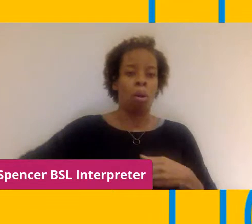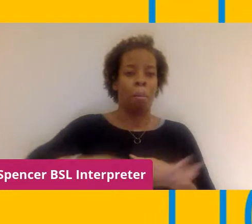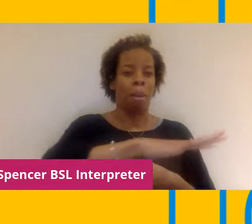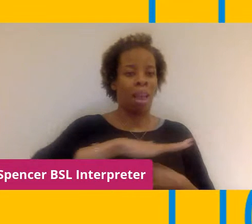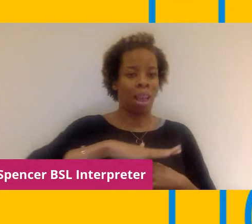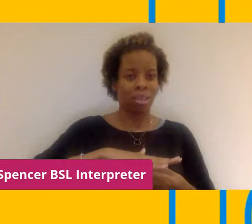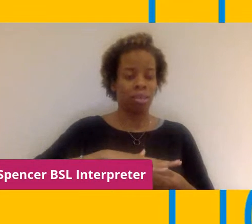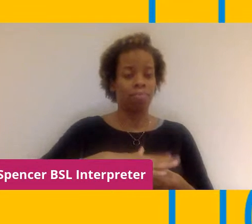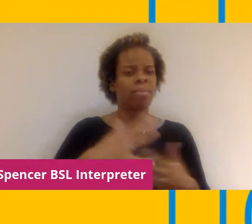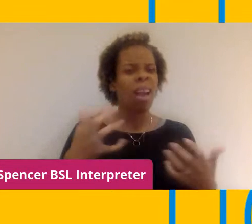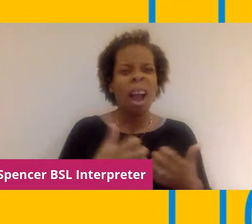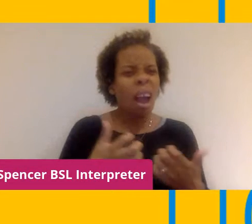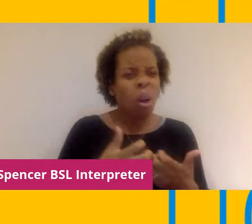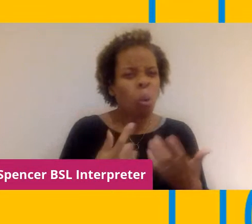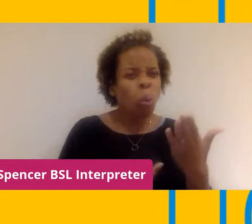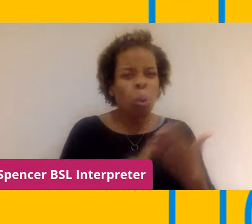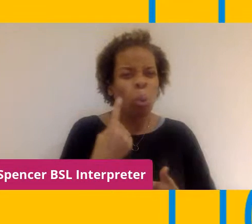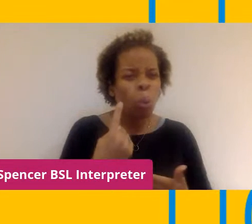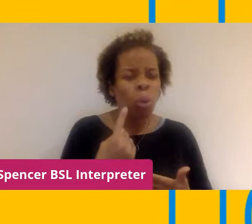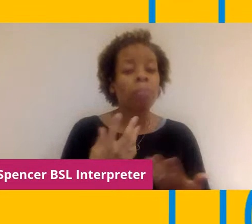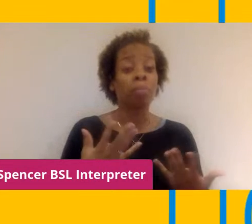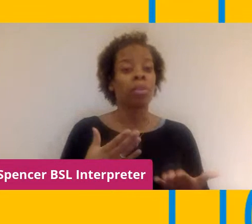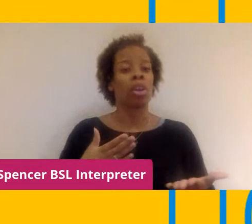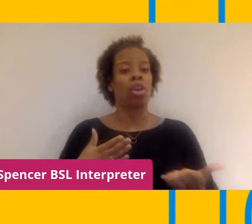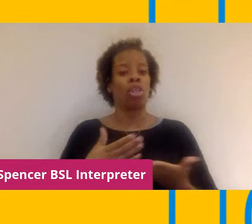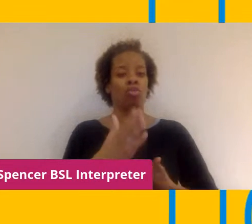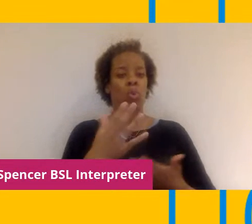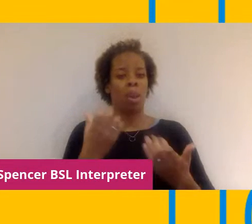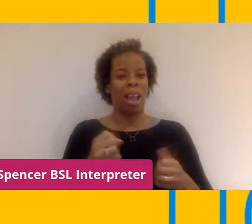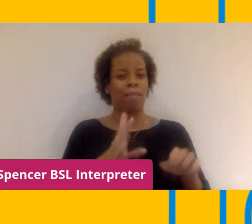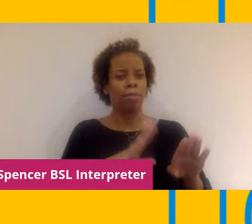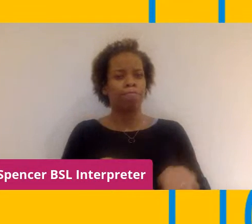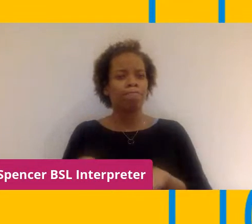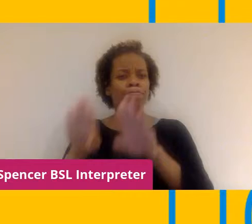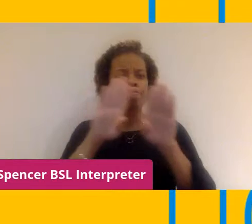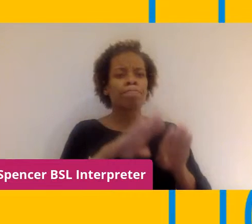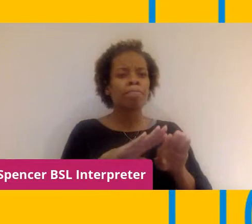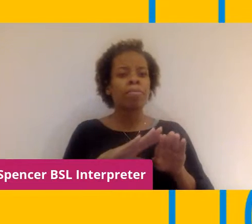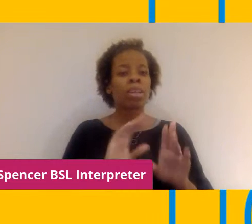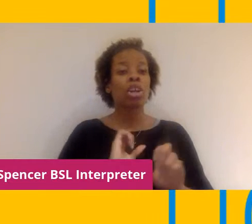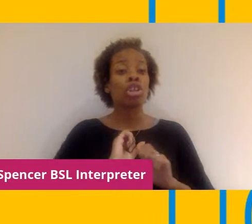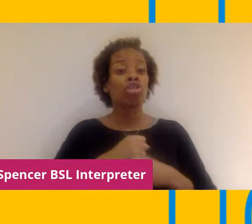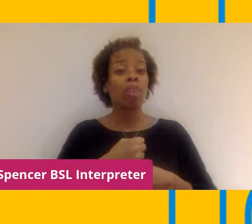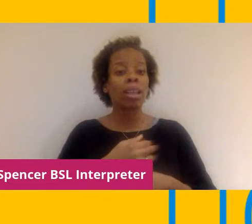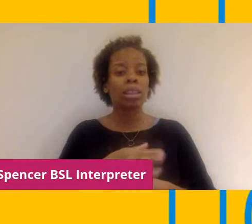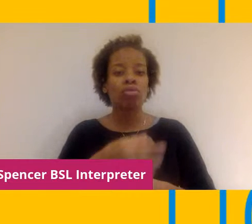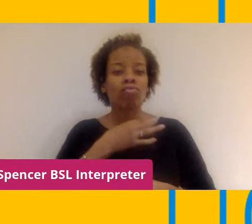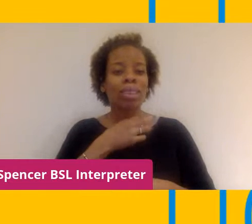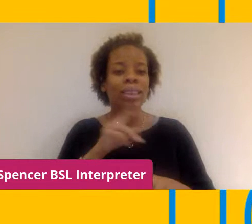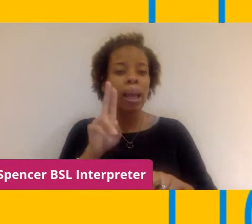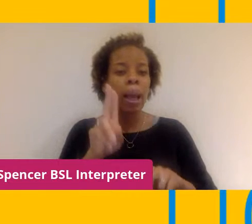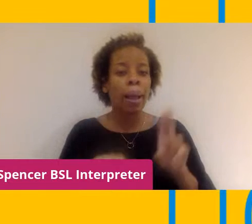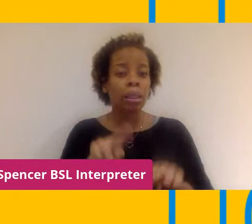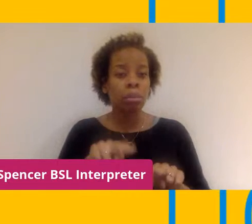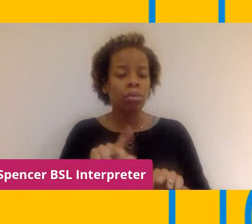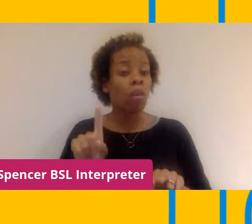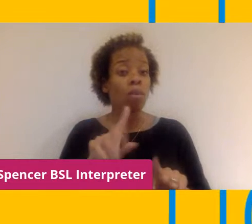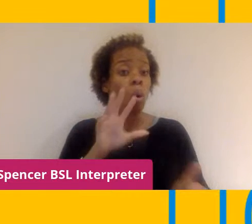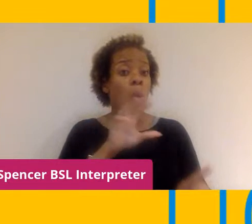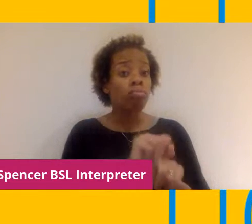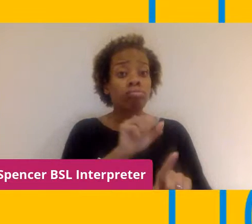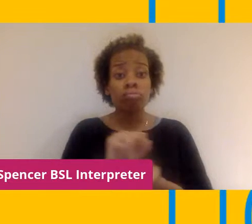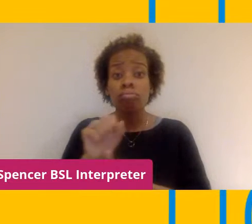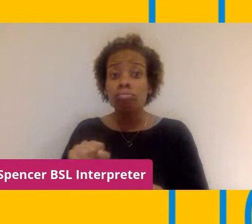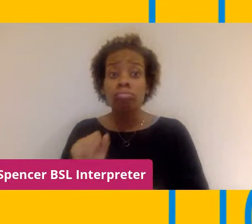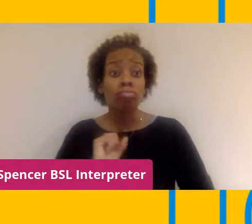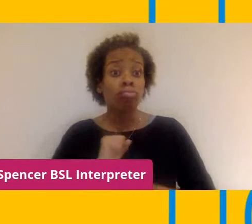this is through a generic institutional stress risk assessment to identify and control potential stresses